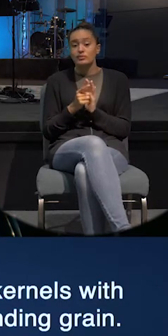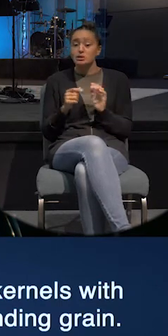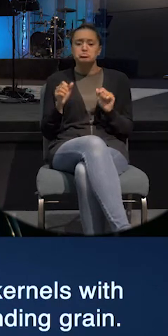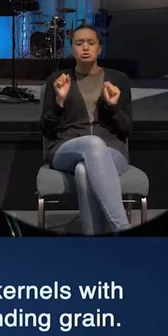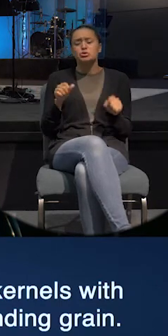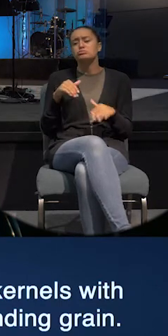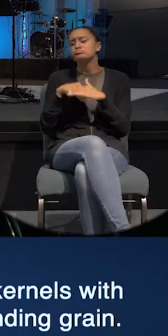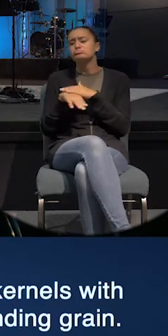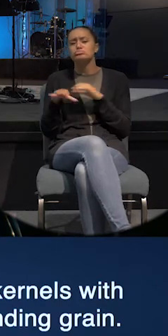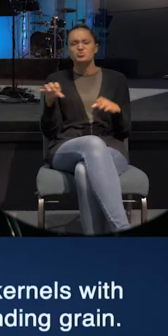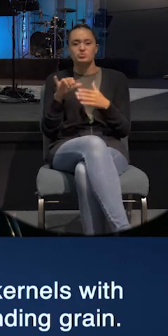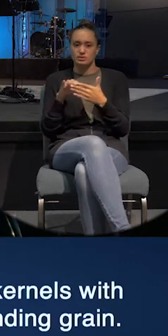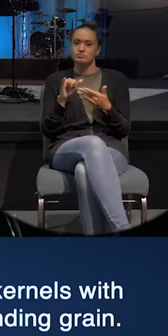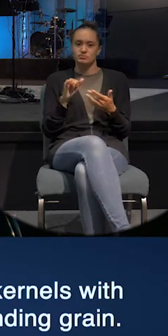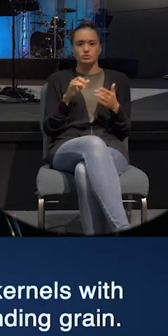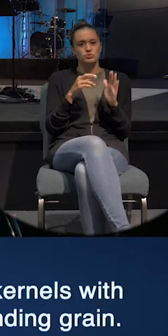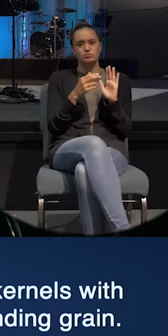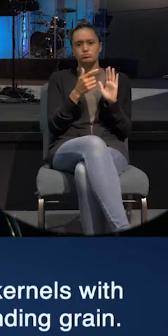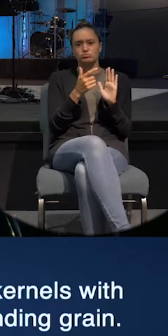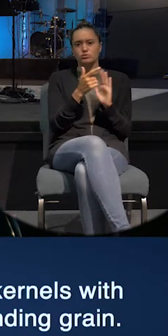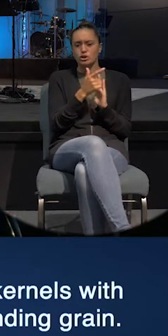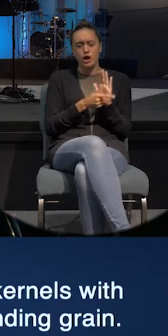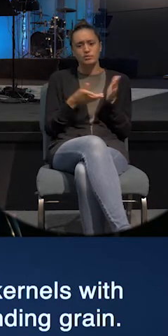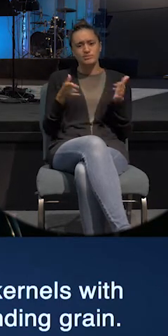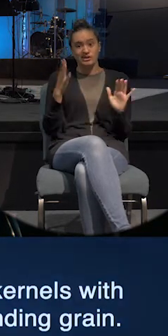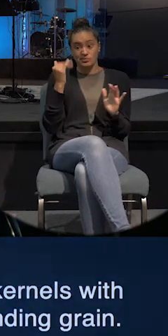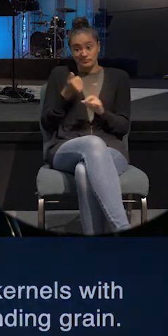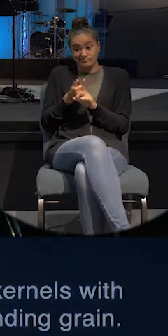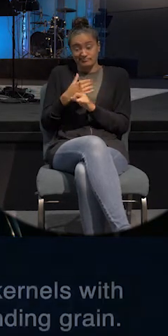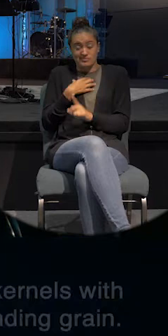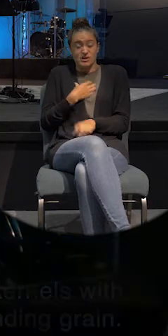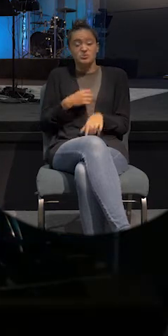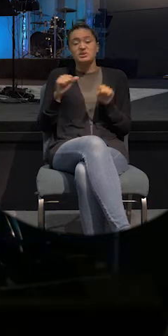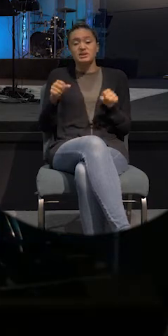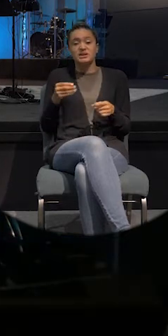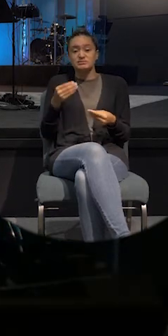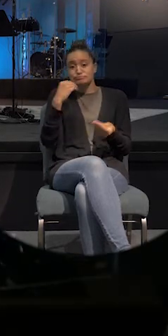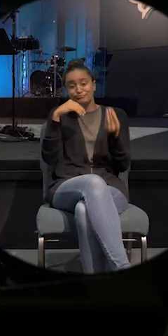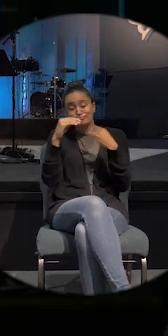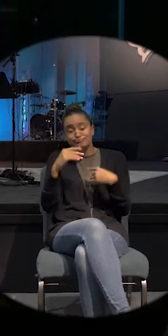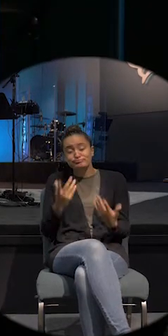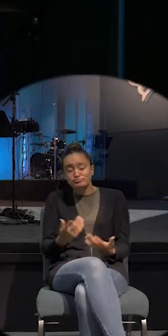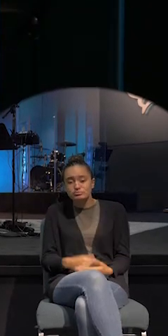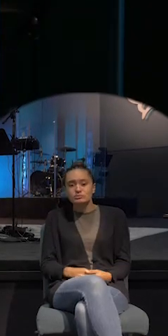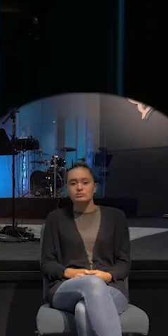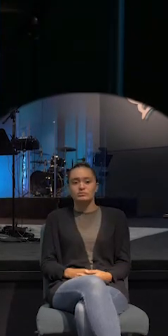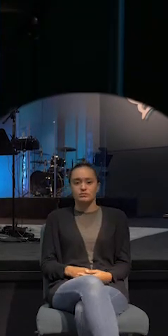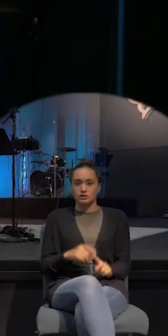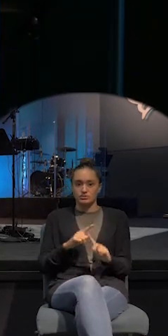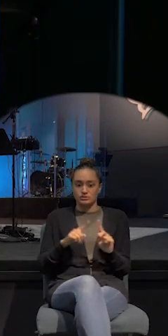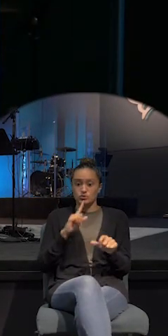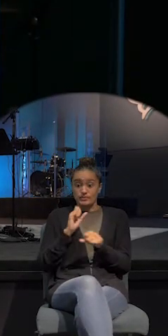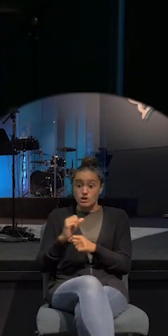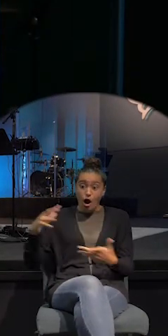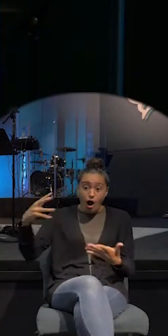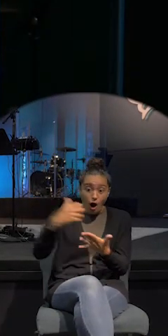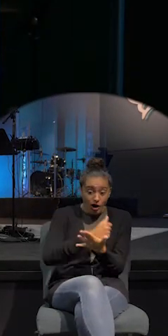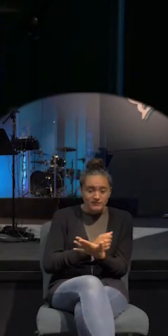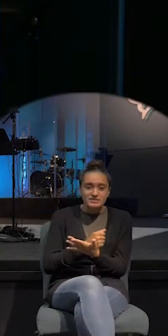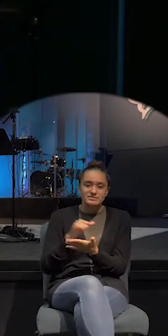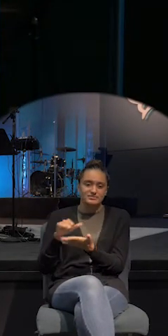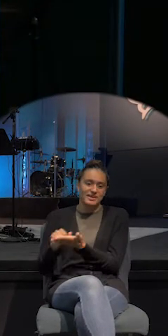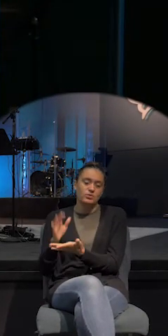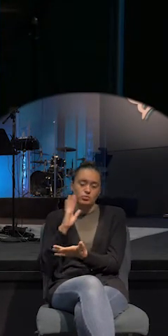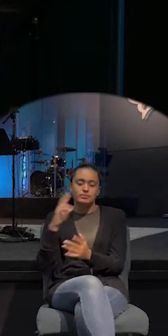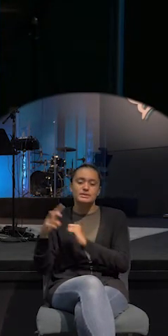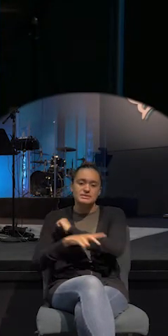could do this. It was within the confines of the law. Why? Because they were hungry and they could feed themselves. You see, to harvest the grain would be stealing,